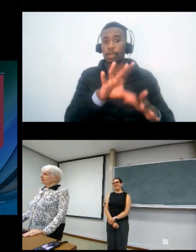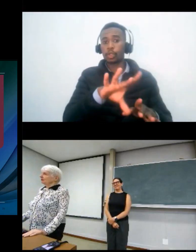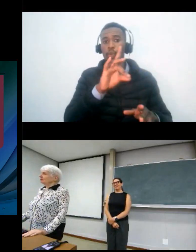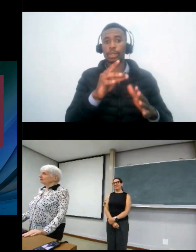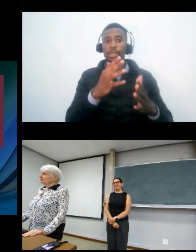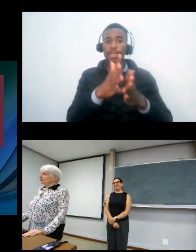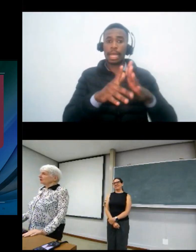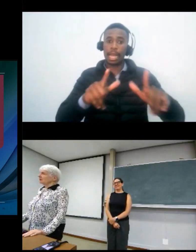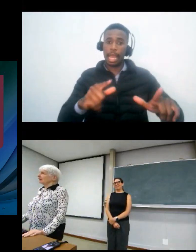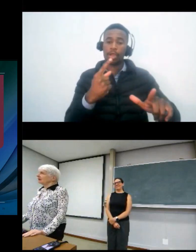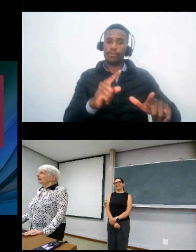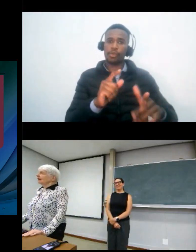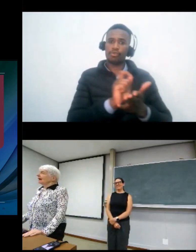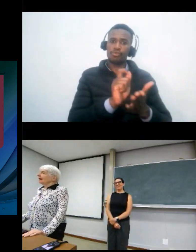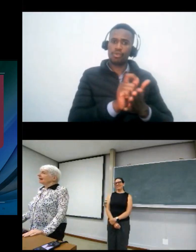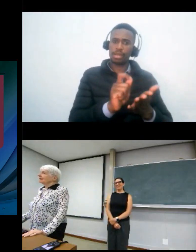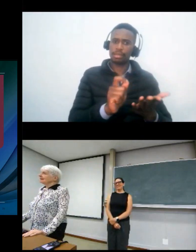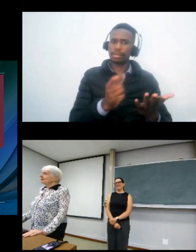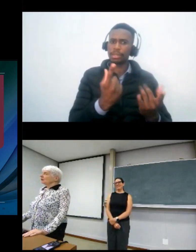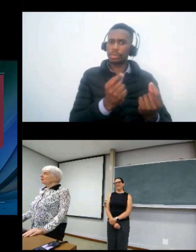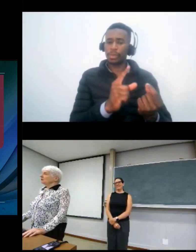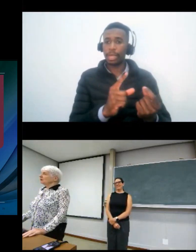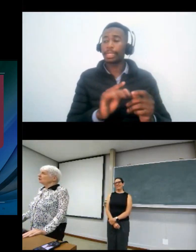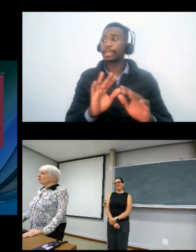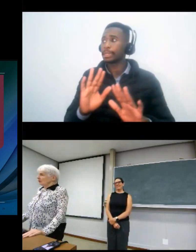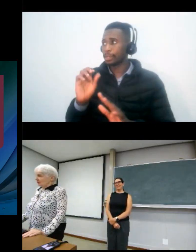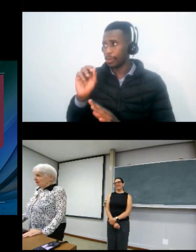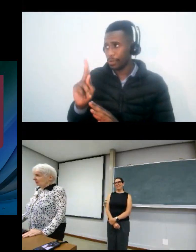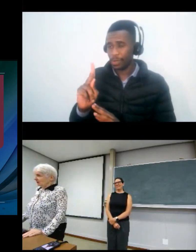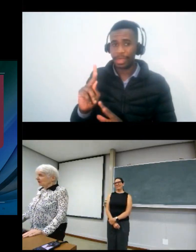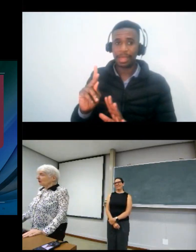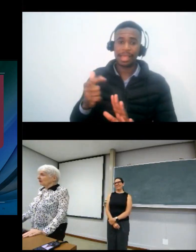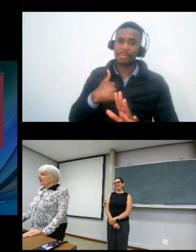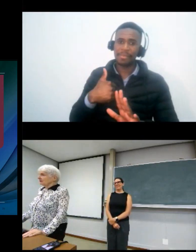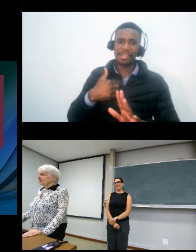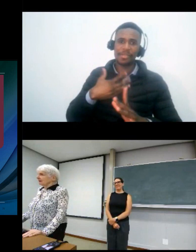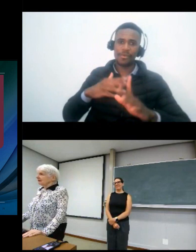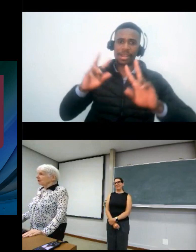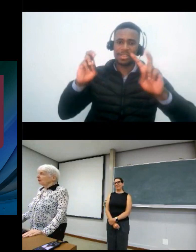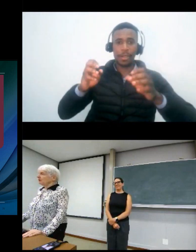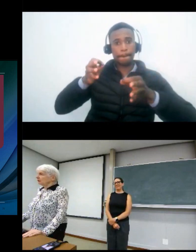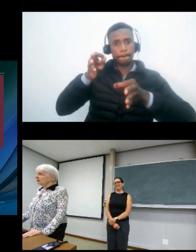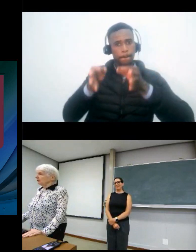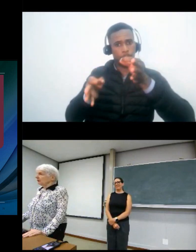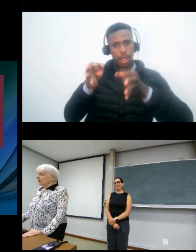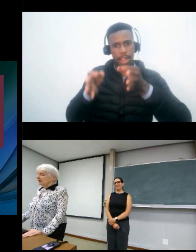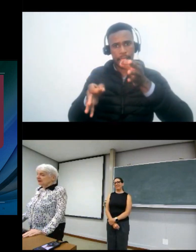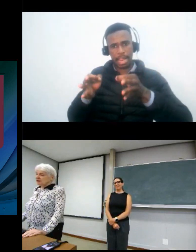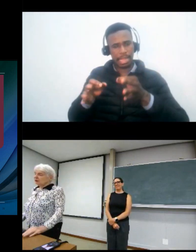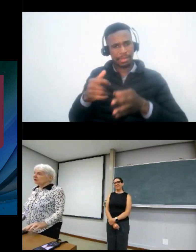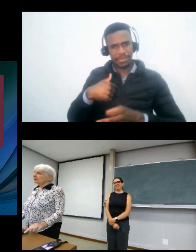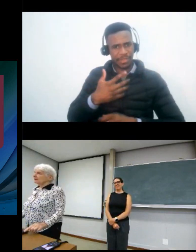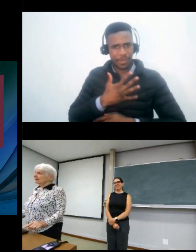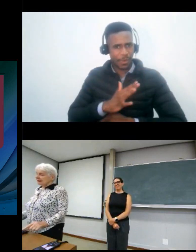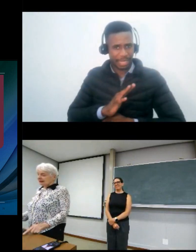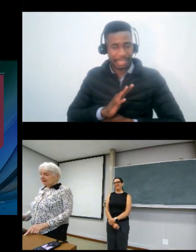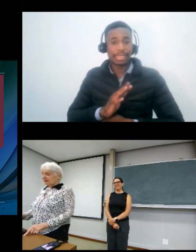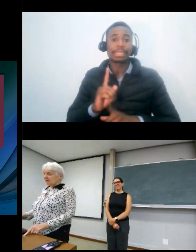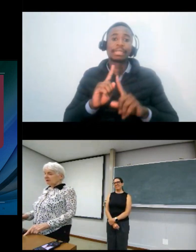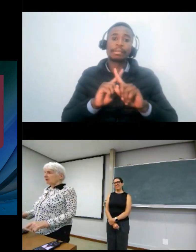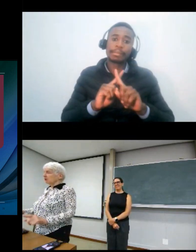I'm going to be politic and say what we don't know, Simona, quite seriously, what we don't know is to